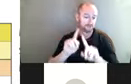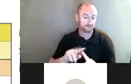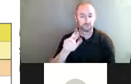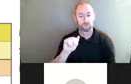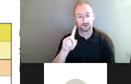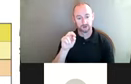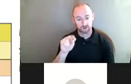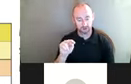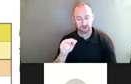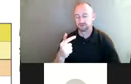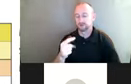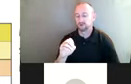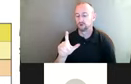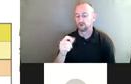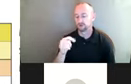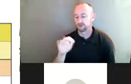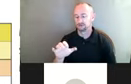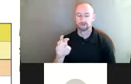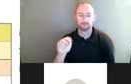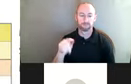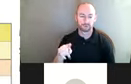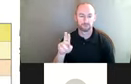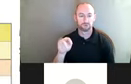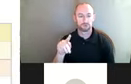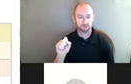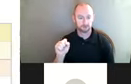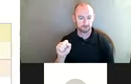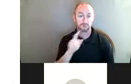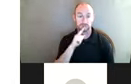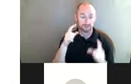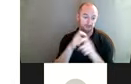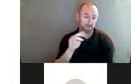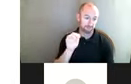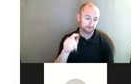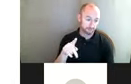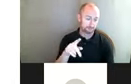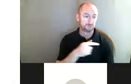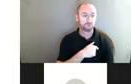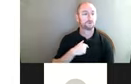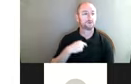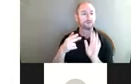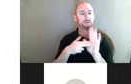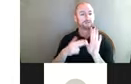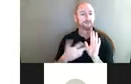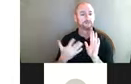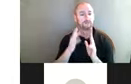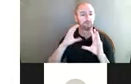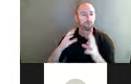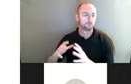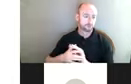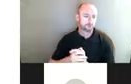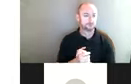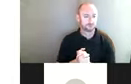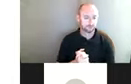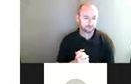radon geologic map units. And of course, that would be a kind of a complicated map. So we further classified them into 5 groups of, you see